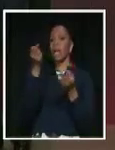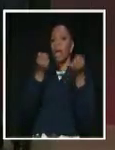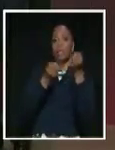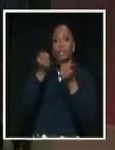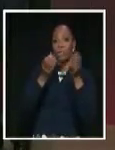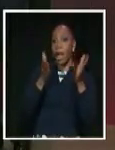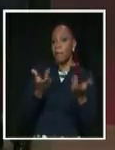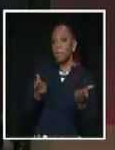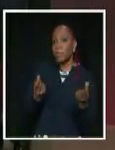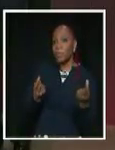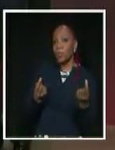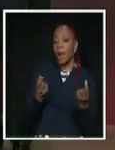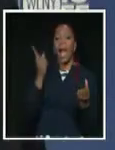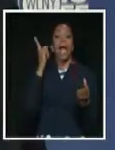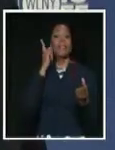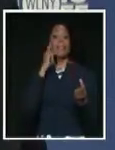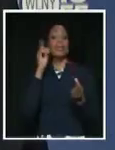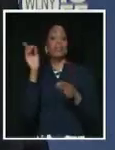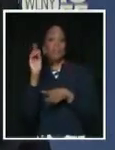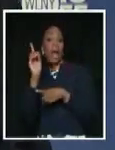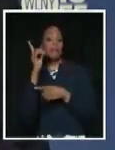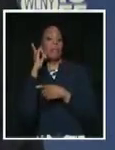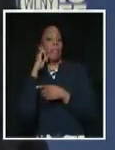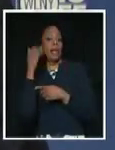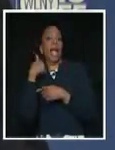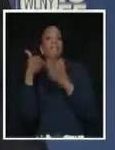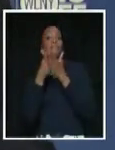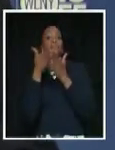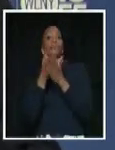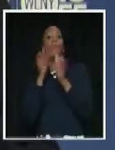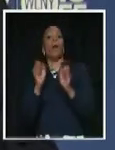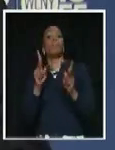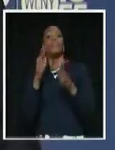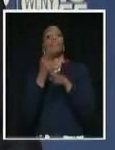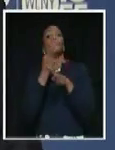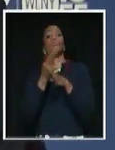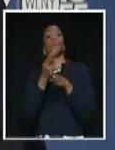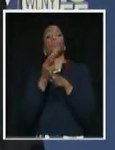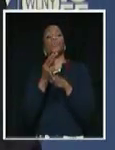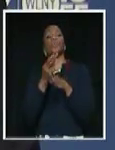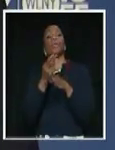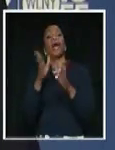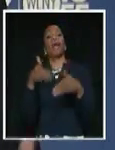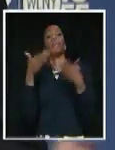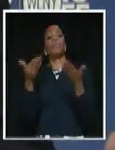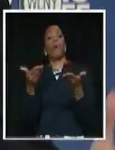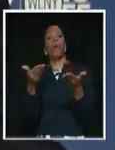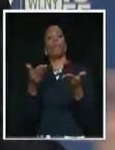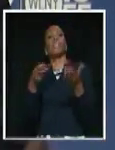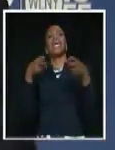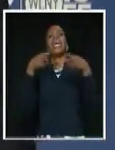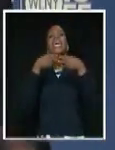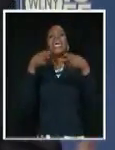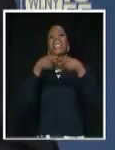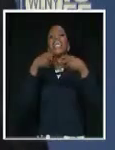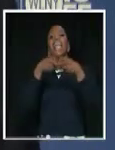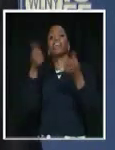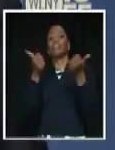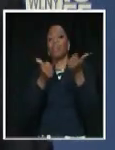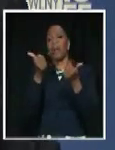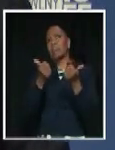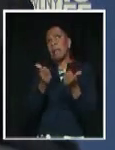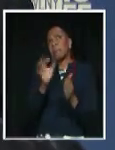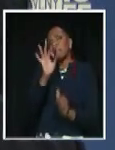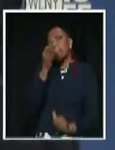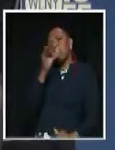think the drivers can have a new opportunity to use what I've proposed, replica electric cars that look like cars from, say, the